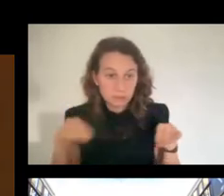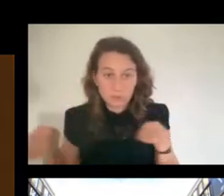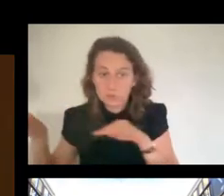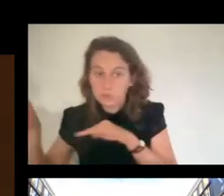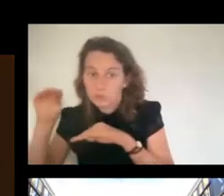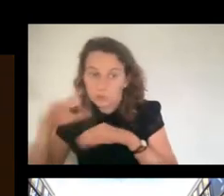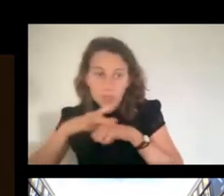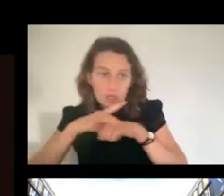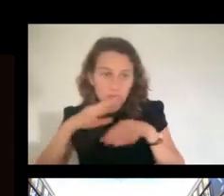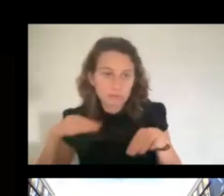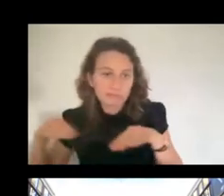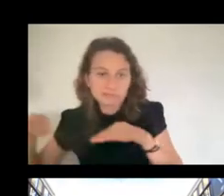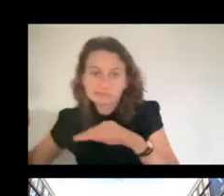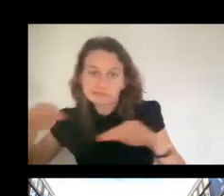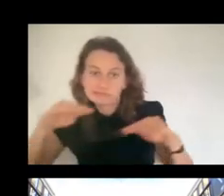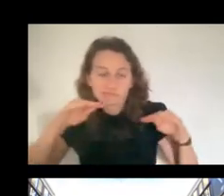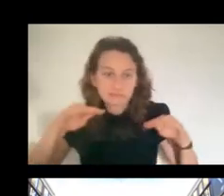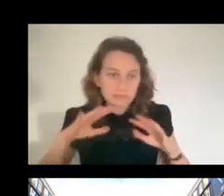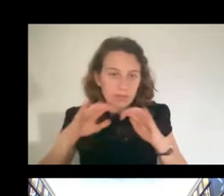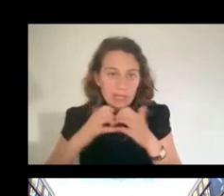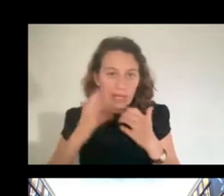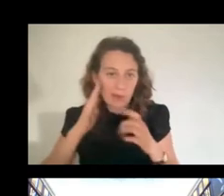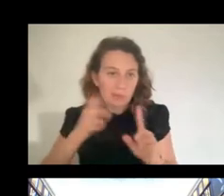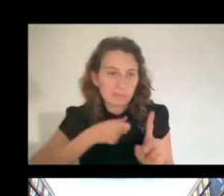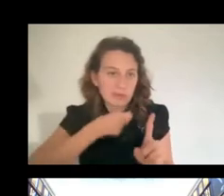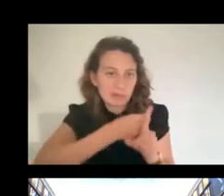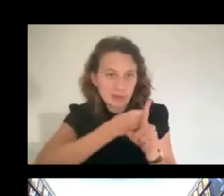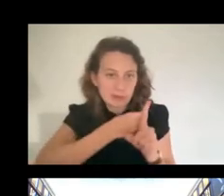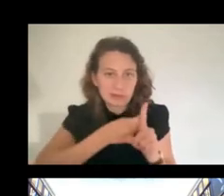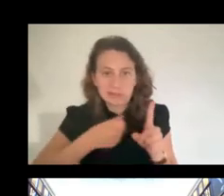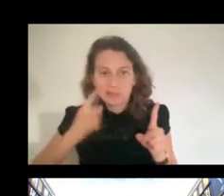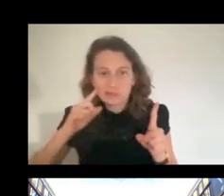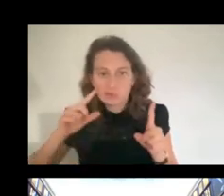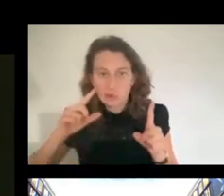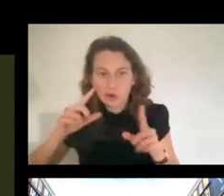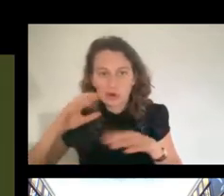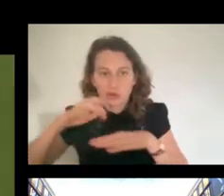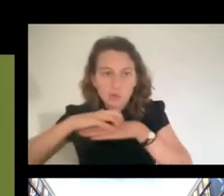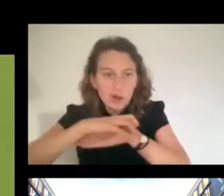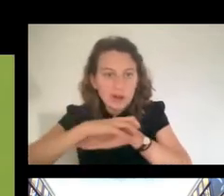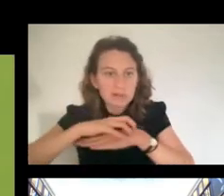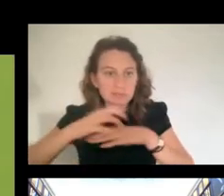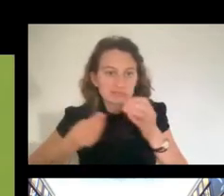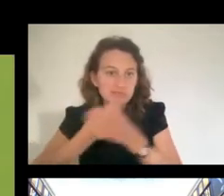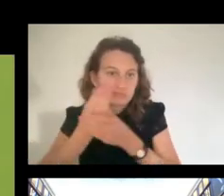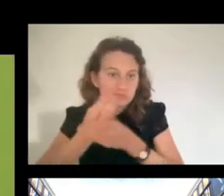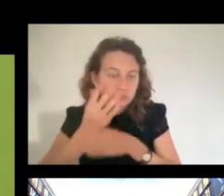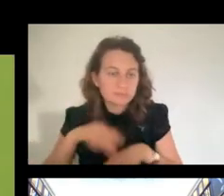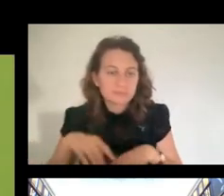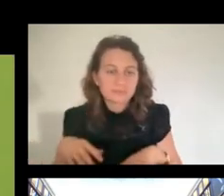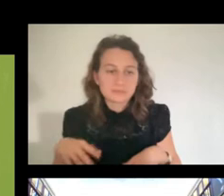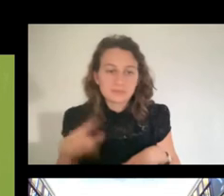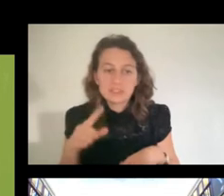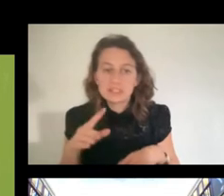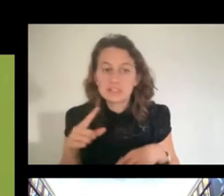of Earth to another part of Earth. How does that gonna impact grafting in general? And so these floating